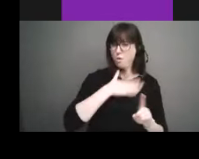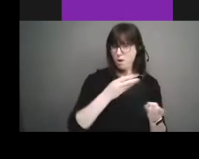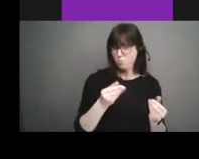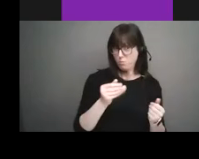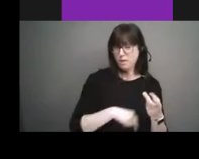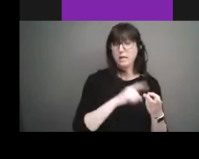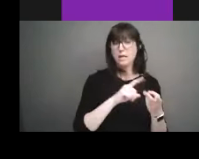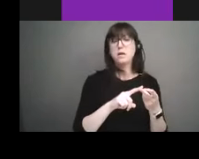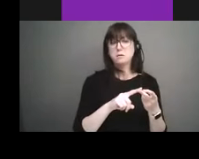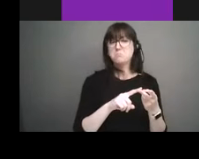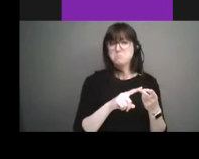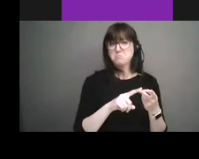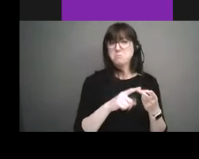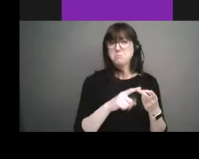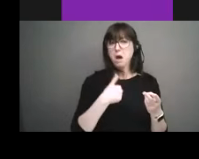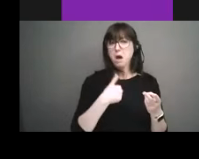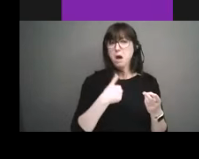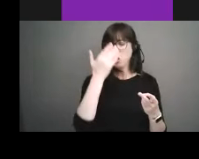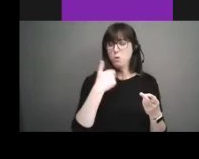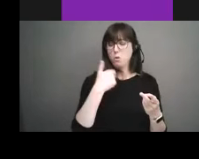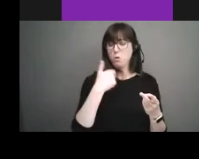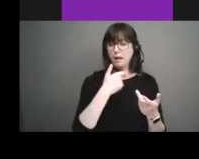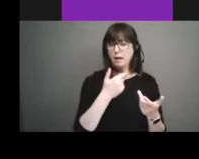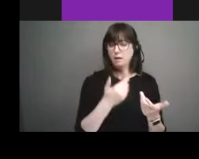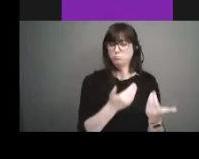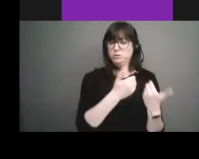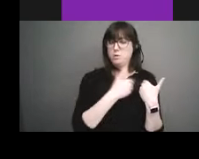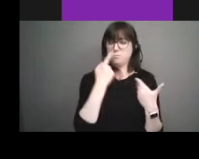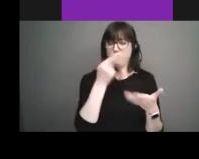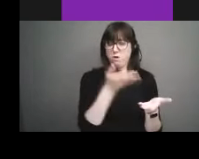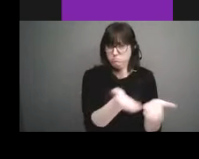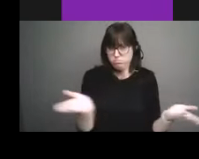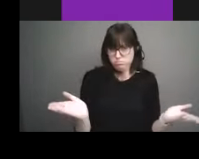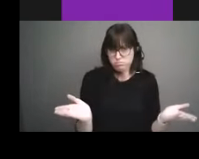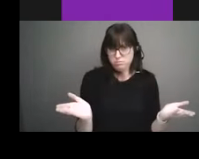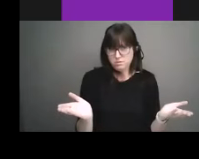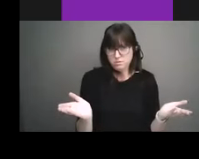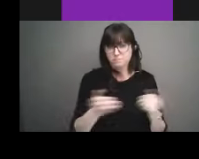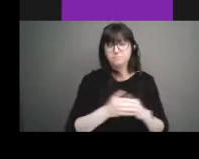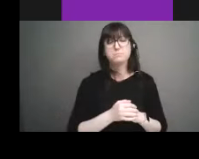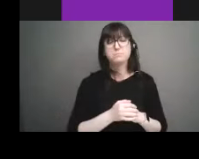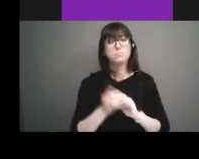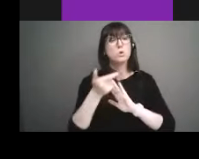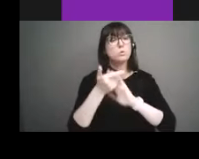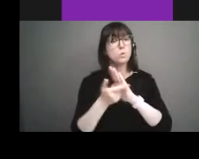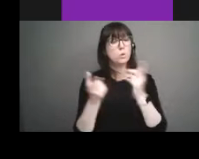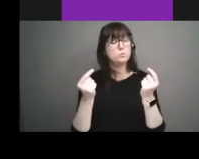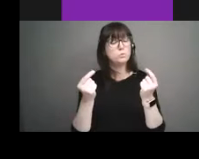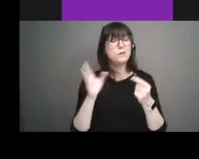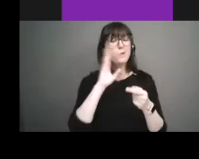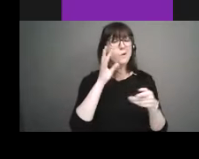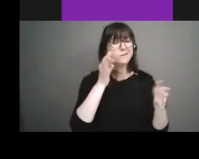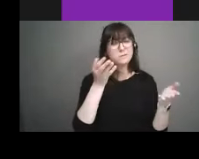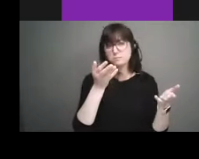their obligations owed to dependents, knows that the attorney will make decisions